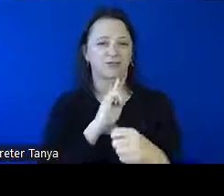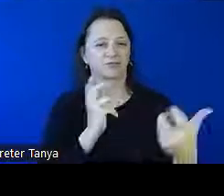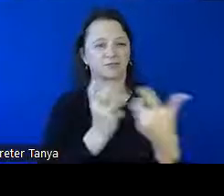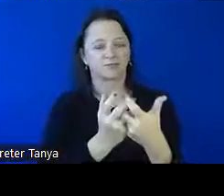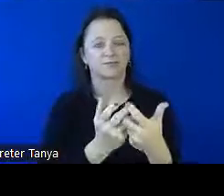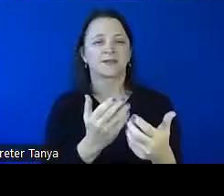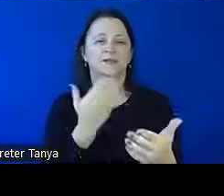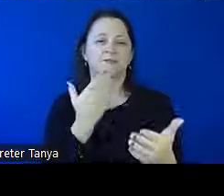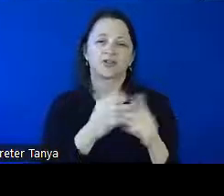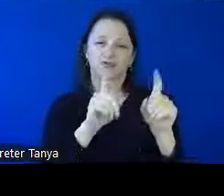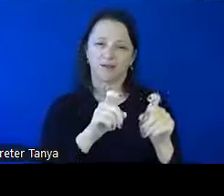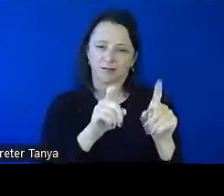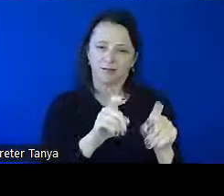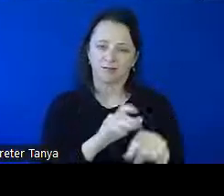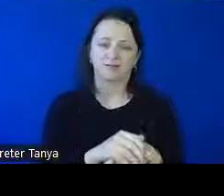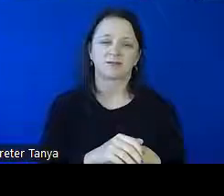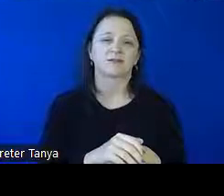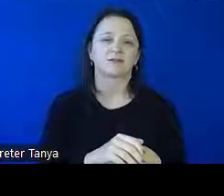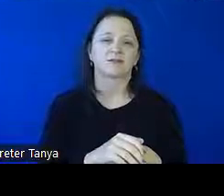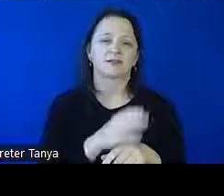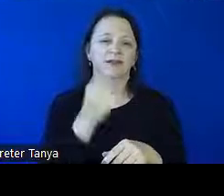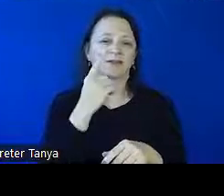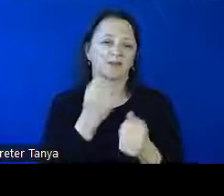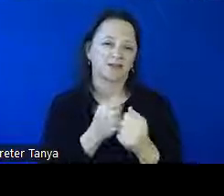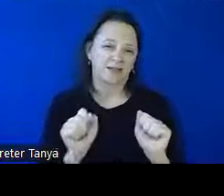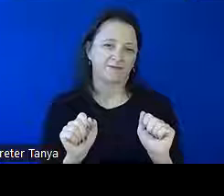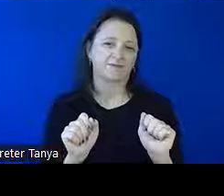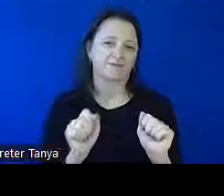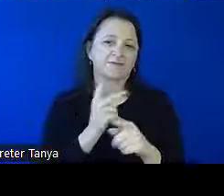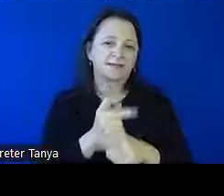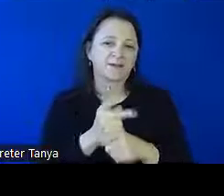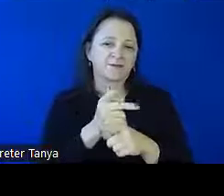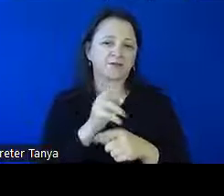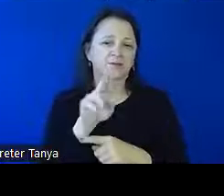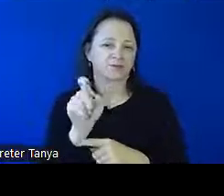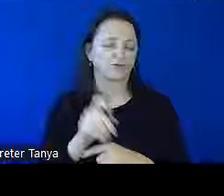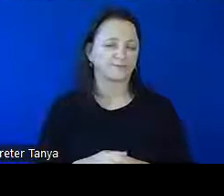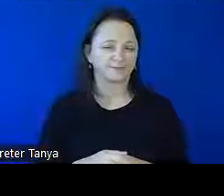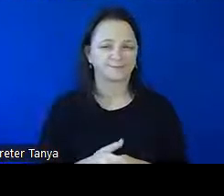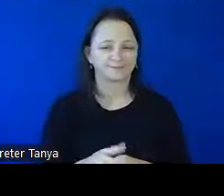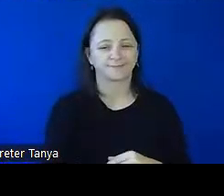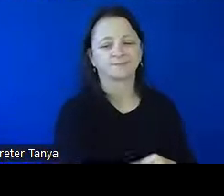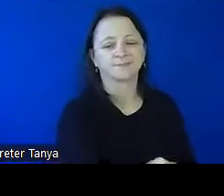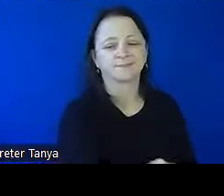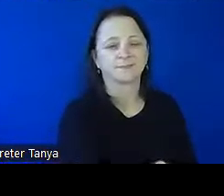trial and for safe and careful prescription.